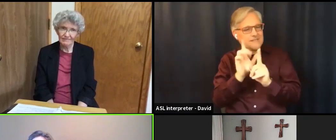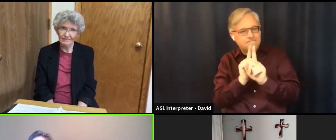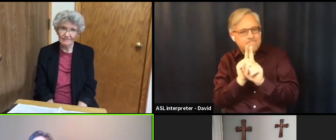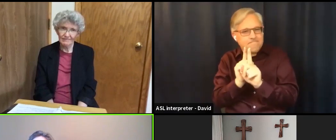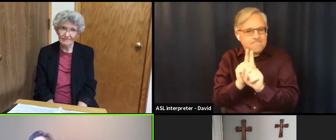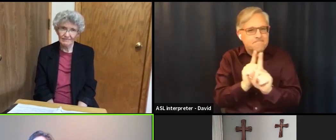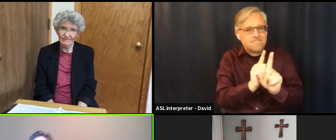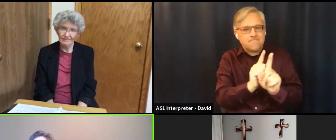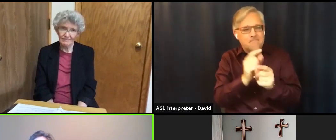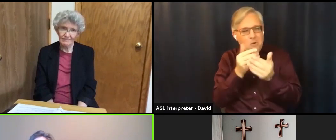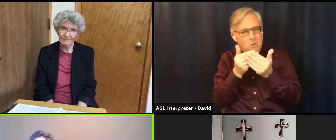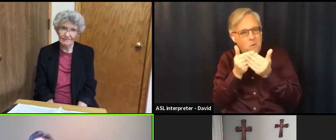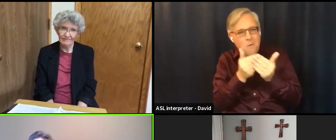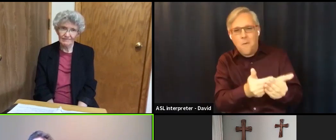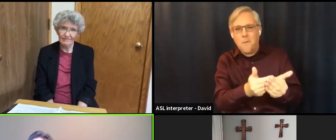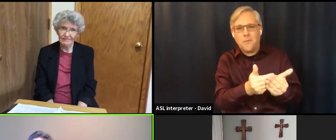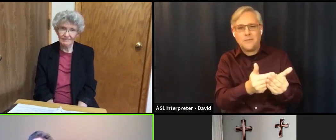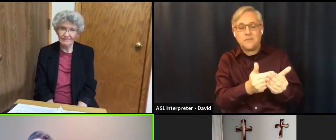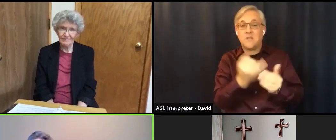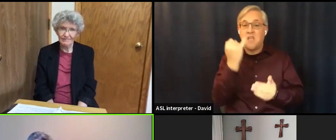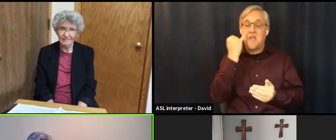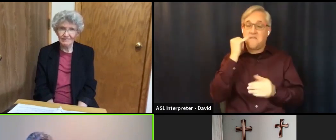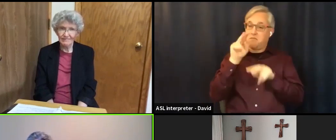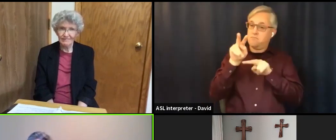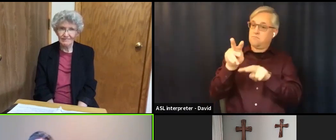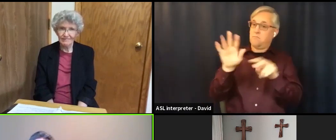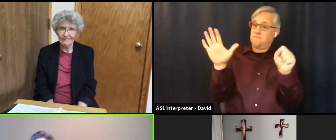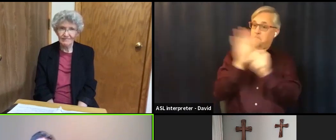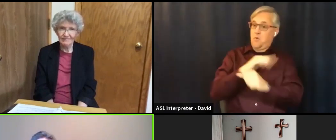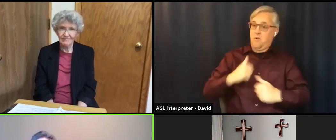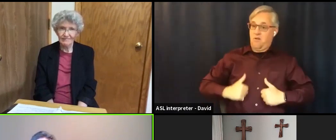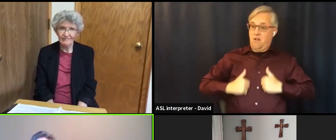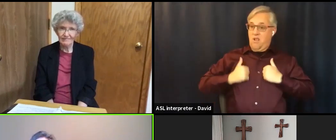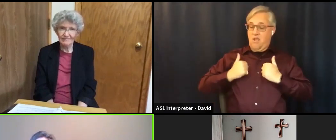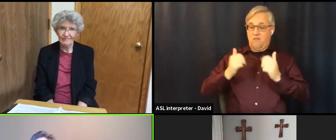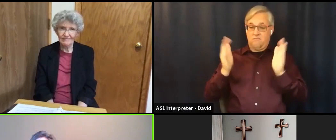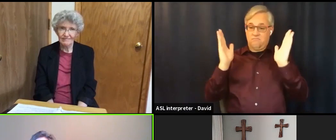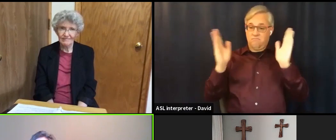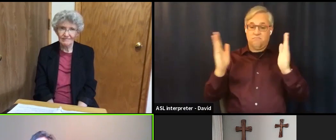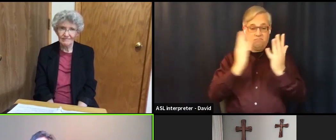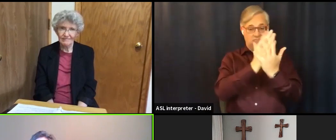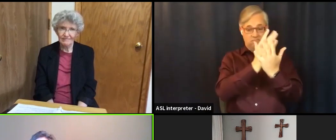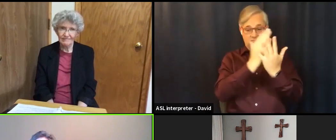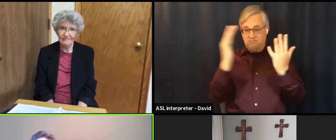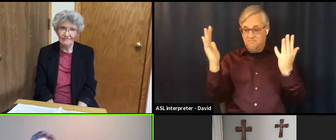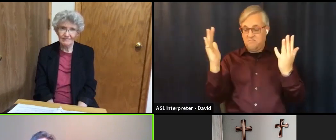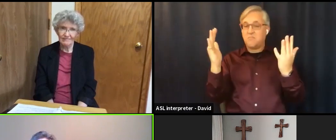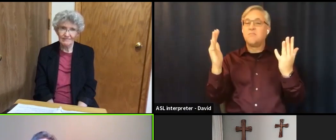that as we look at his whole life, we see a life that's similar to Jesus.